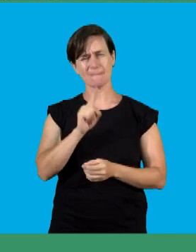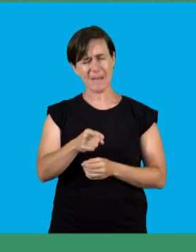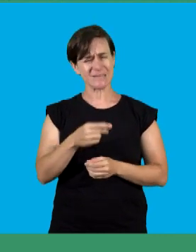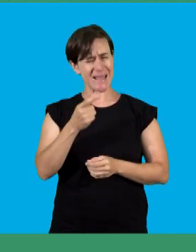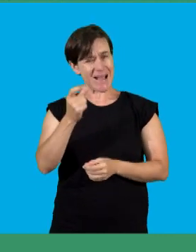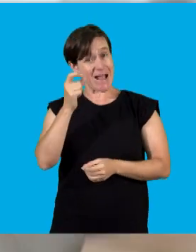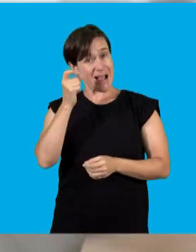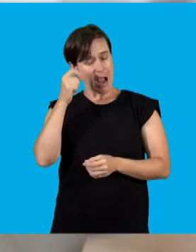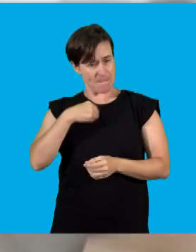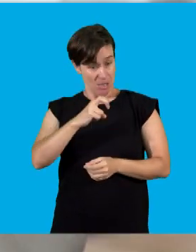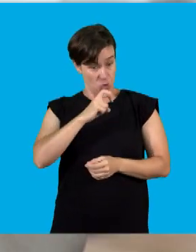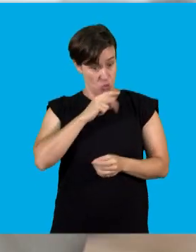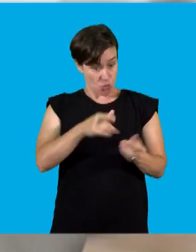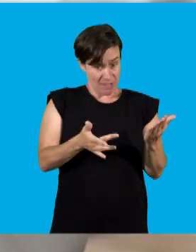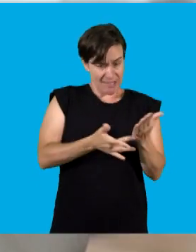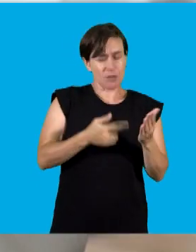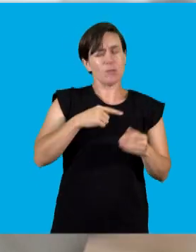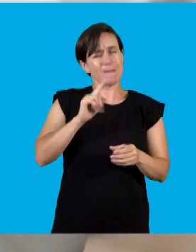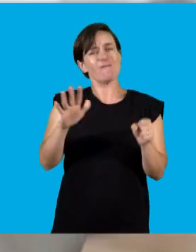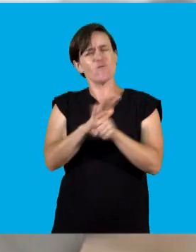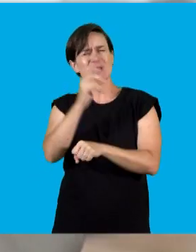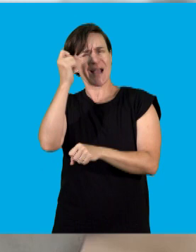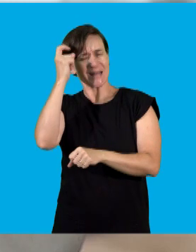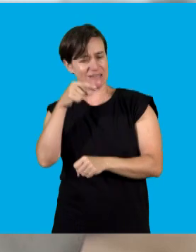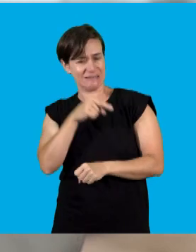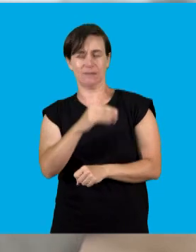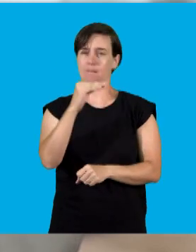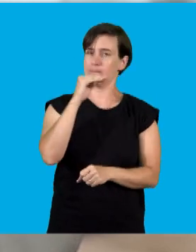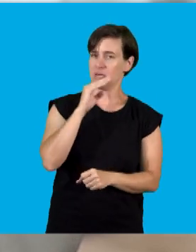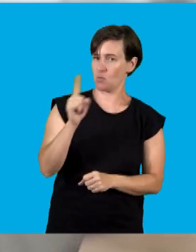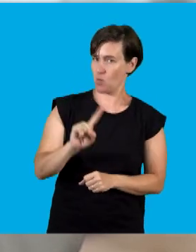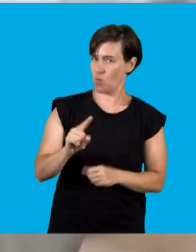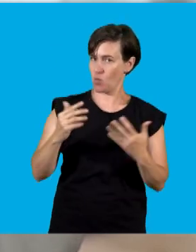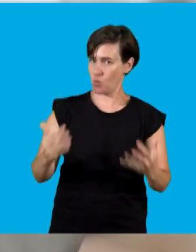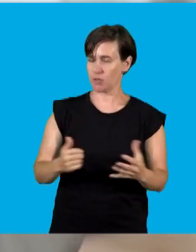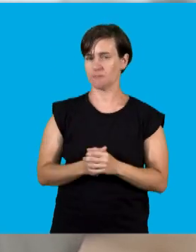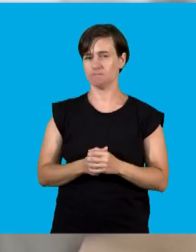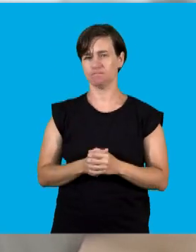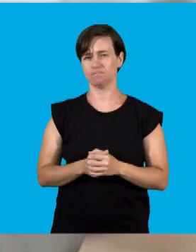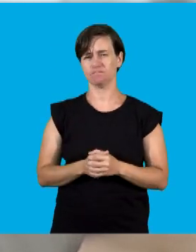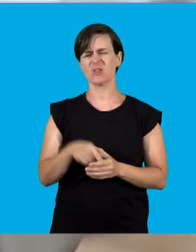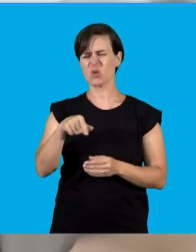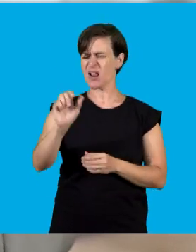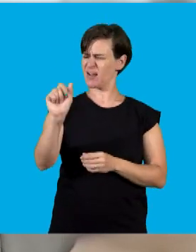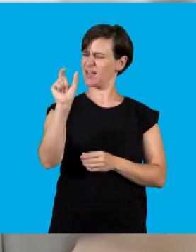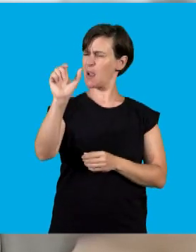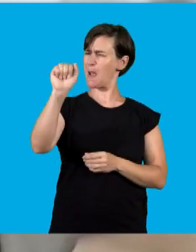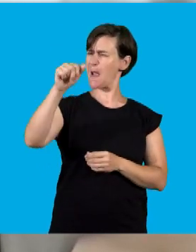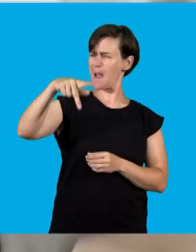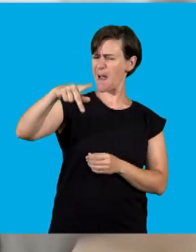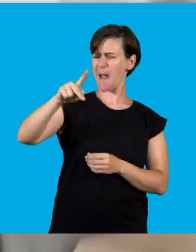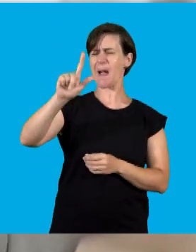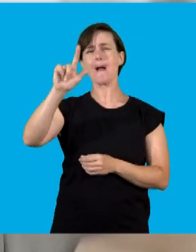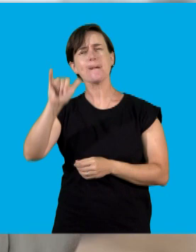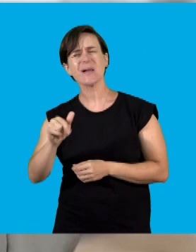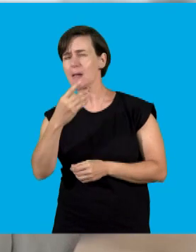apply it, you must understand what it means or what is it all about so that you can apply it. So what does it mean when we're applying it? We are putting it to